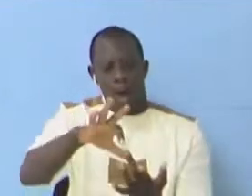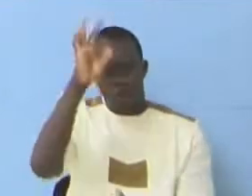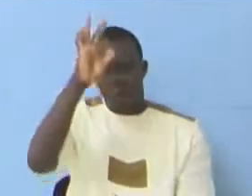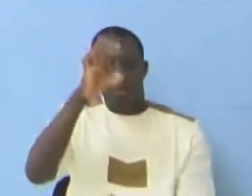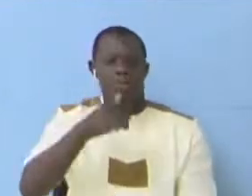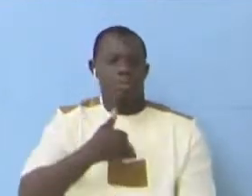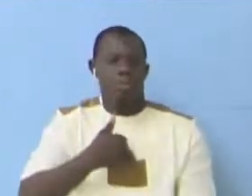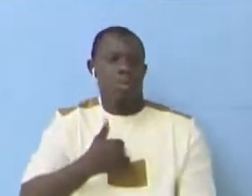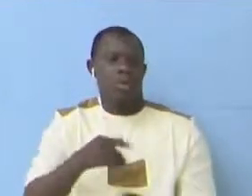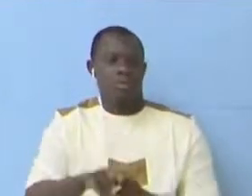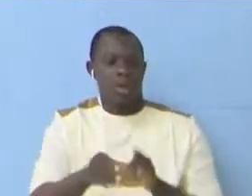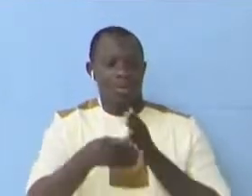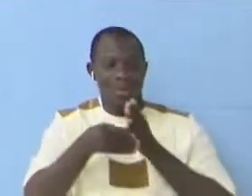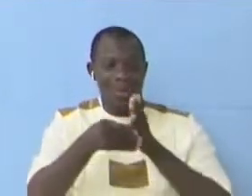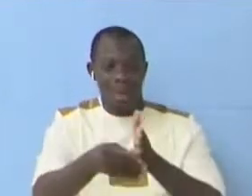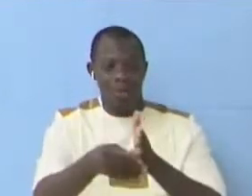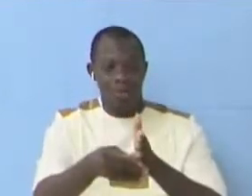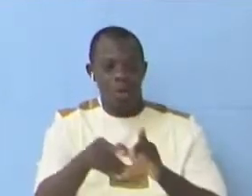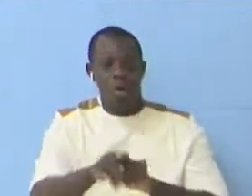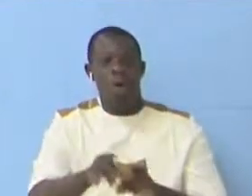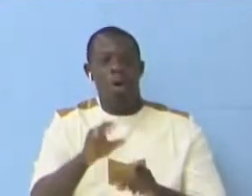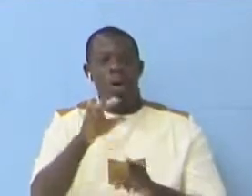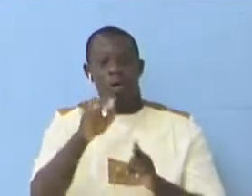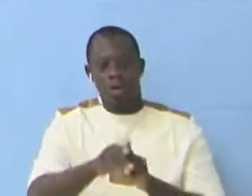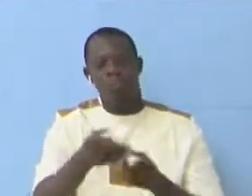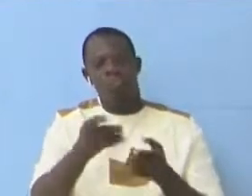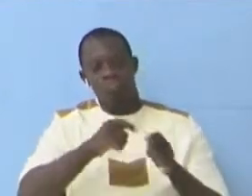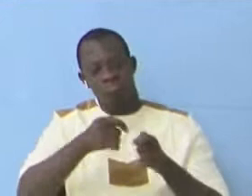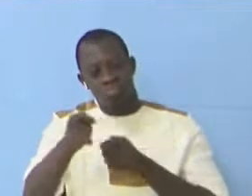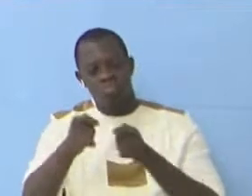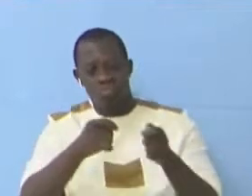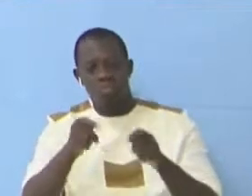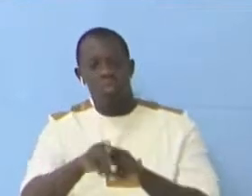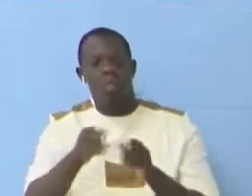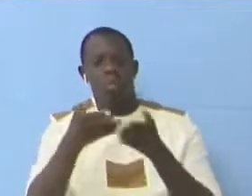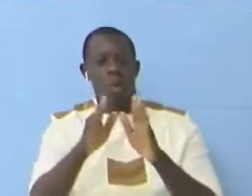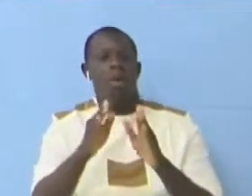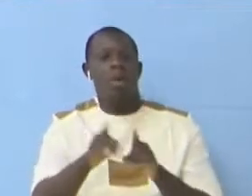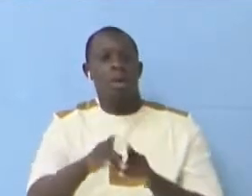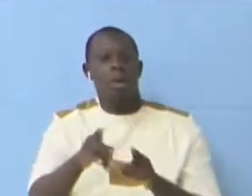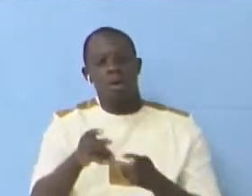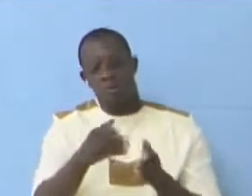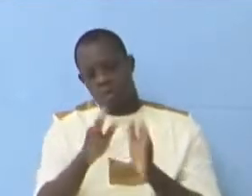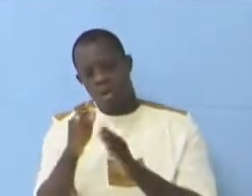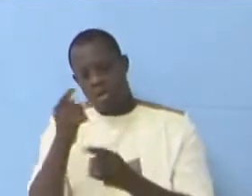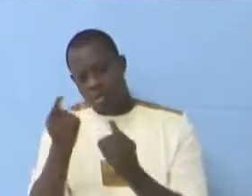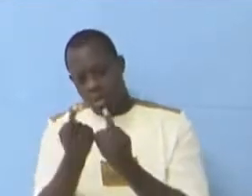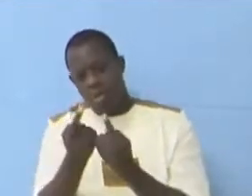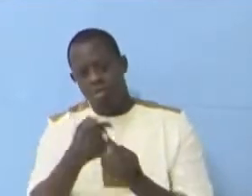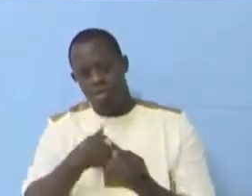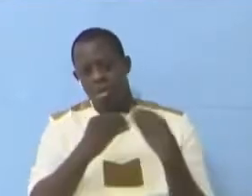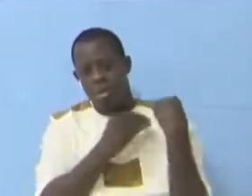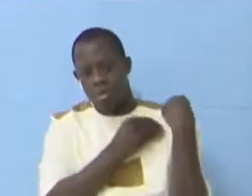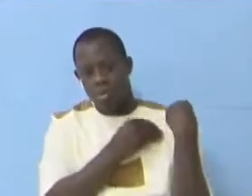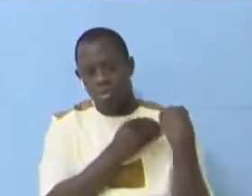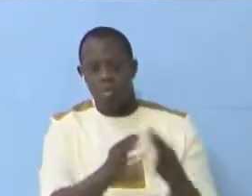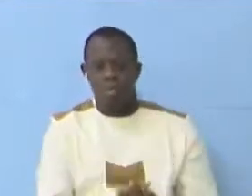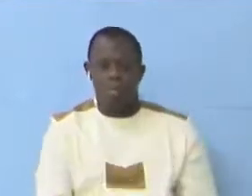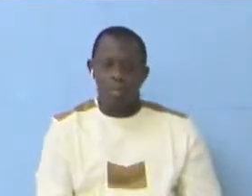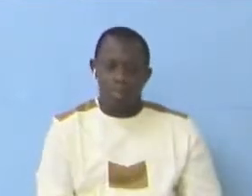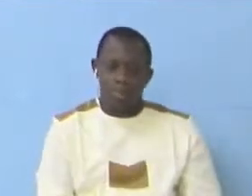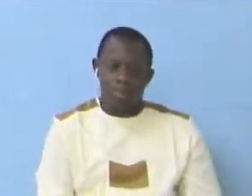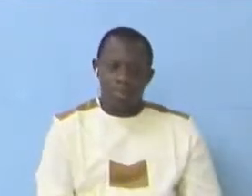operations. Ci laa wuññikuwaat nag ñu daldi ma fal di kilifa gi nga xam ne maa jiite bànqaas bi saytu wàllu doxalin yépp lu aju ci wàllu liggéey